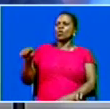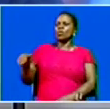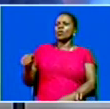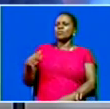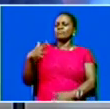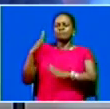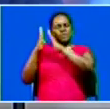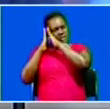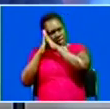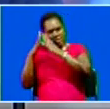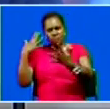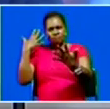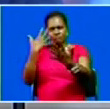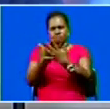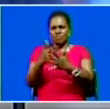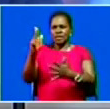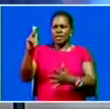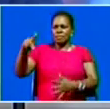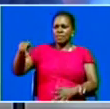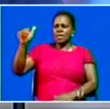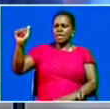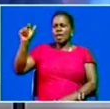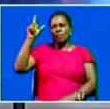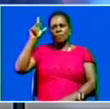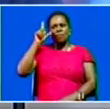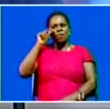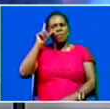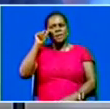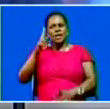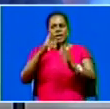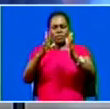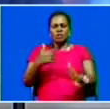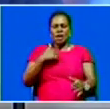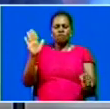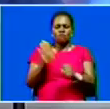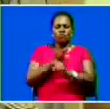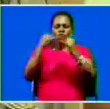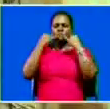will spend the night at KPA police station in Mombasa. KTN's Rita Tinina has details.